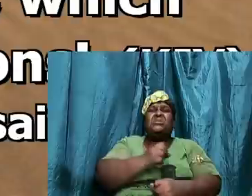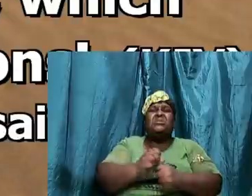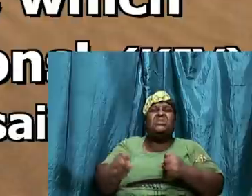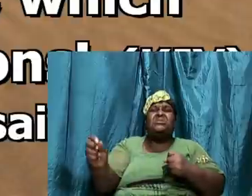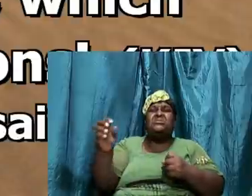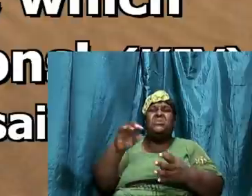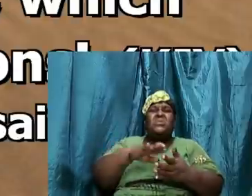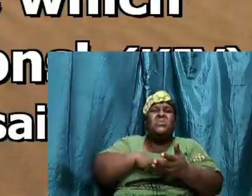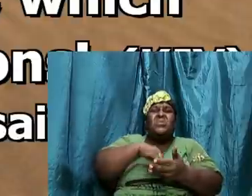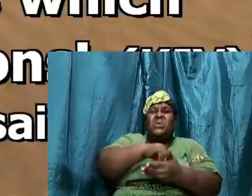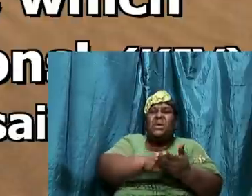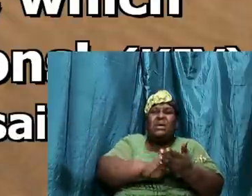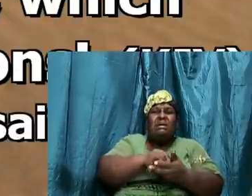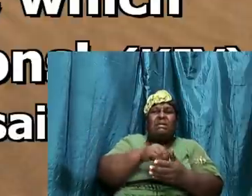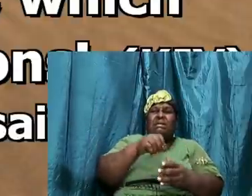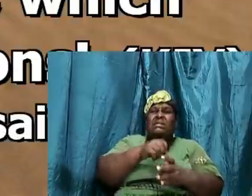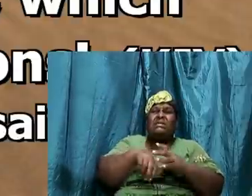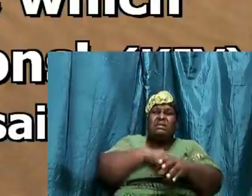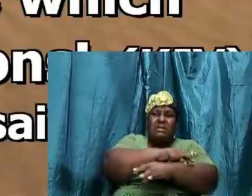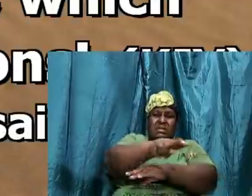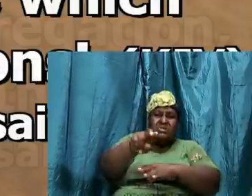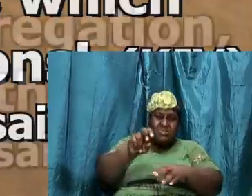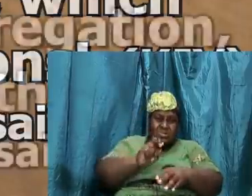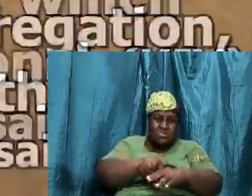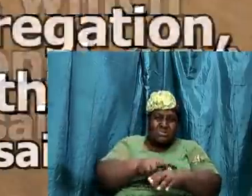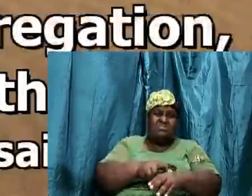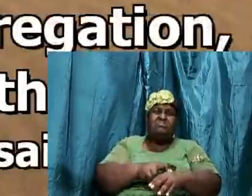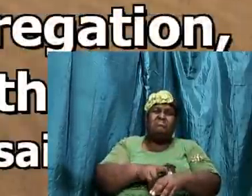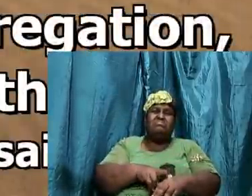which didst weaken the nations?